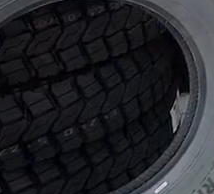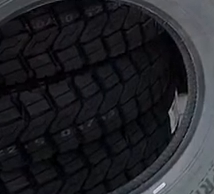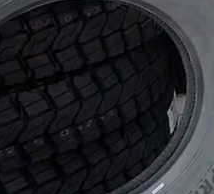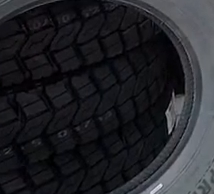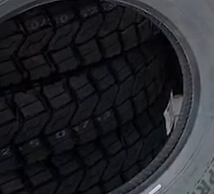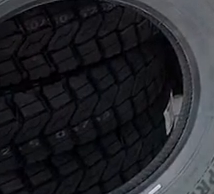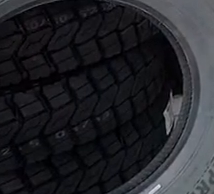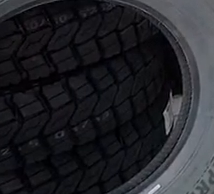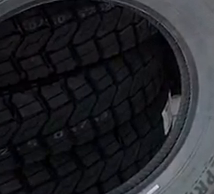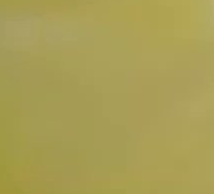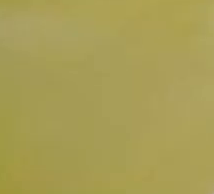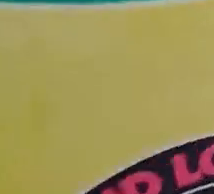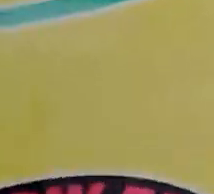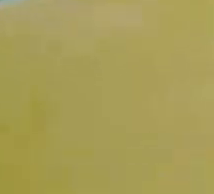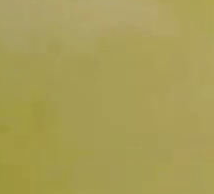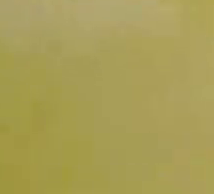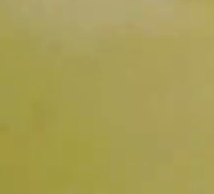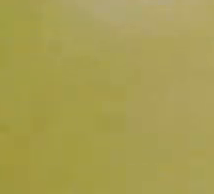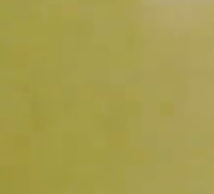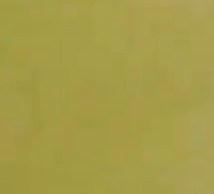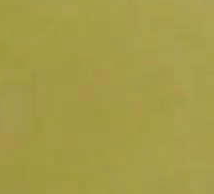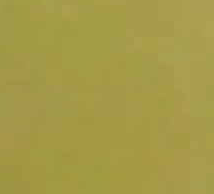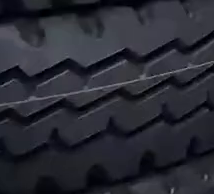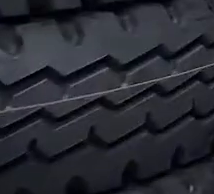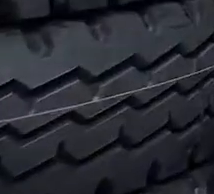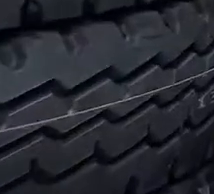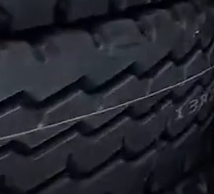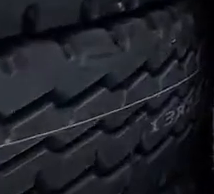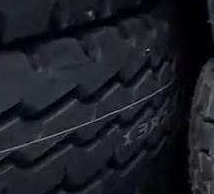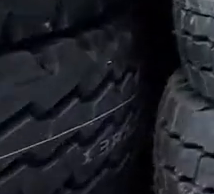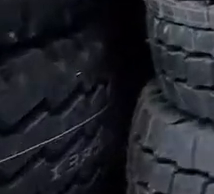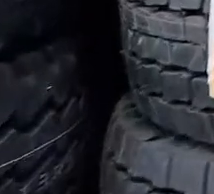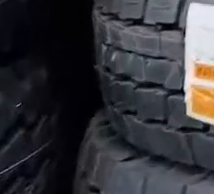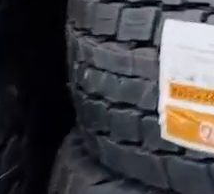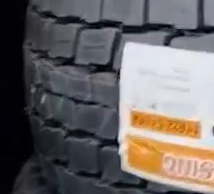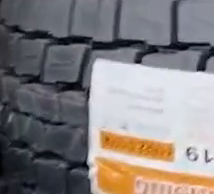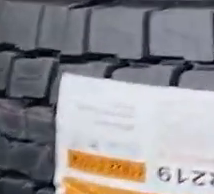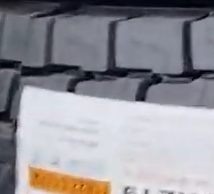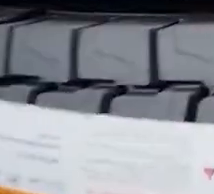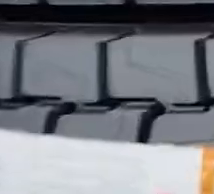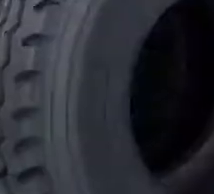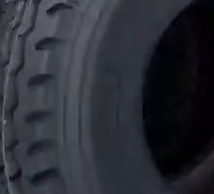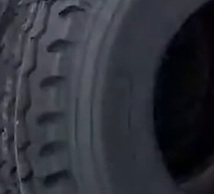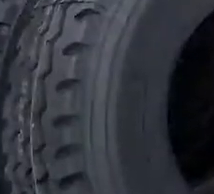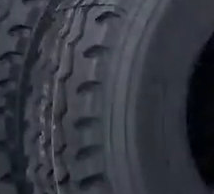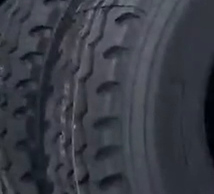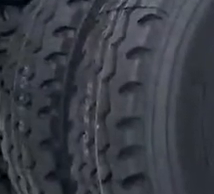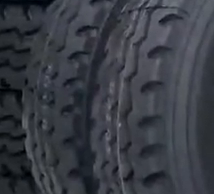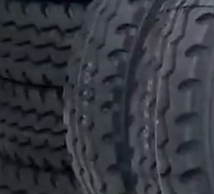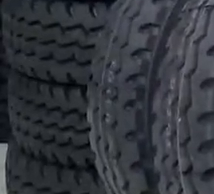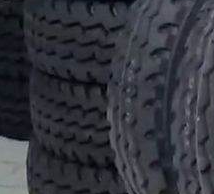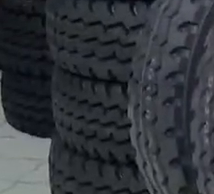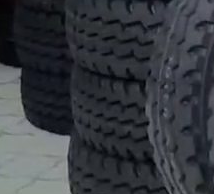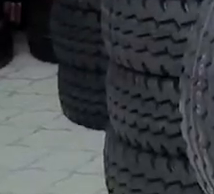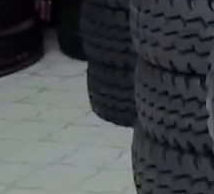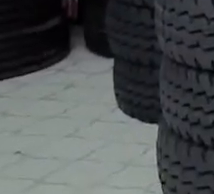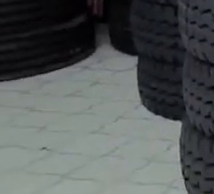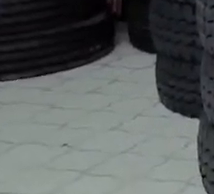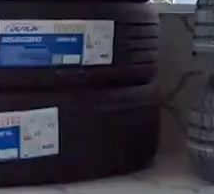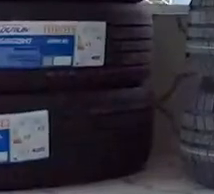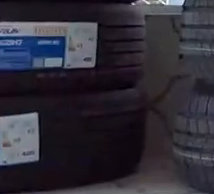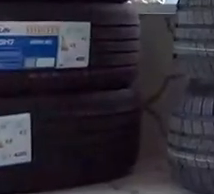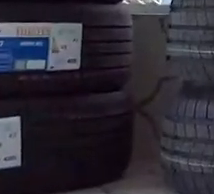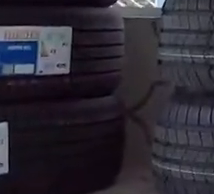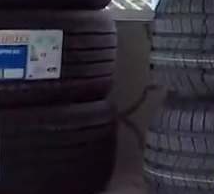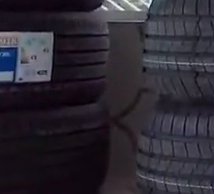brands, Step Rising, Remax, and Dura. Unleash the power of Step Rising, where quality meets strength. Experience the